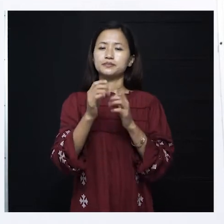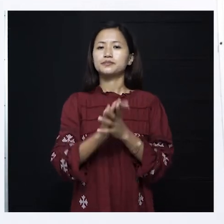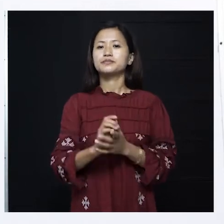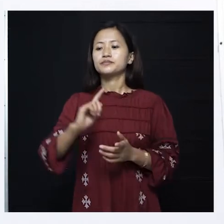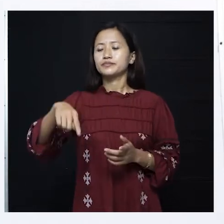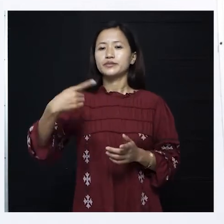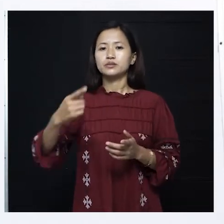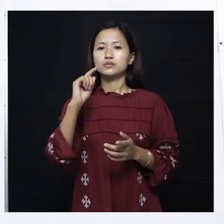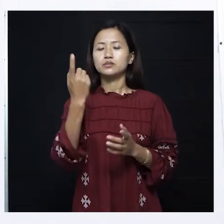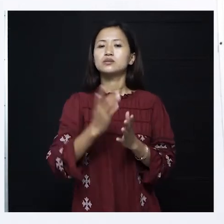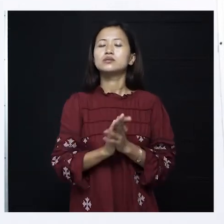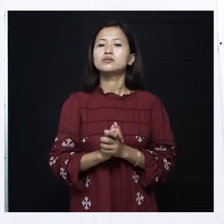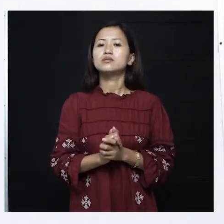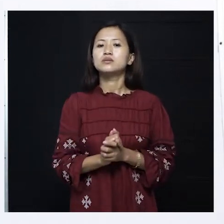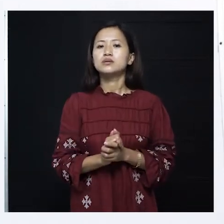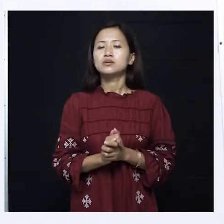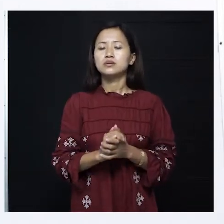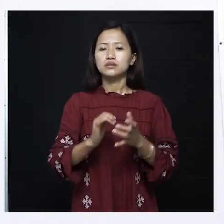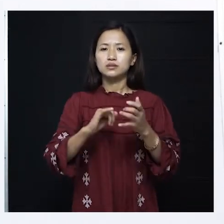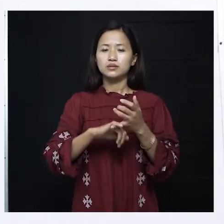is we call it as the